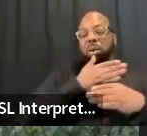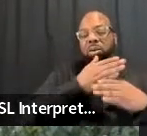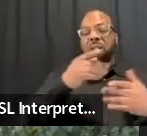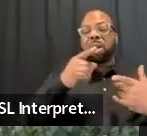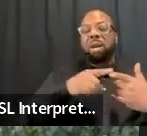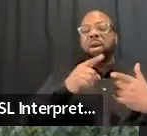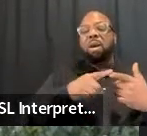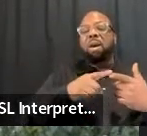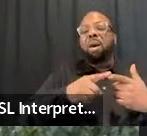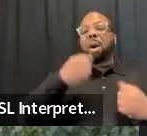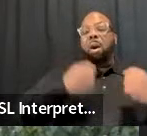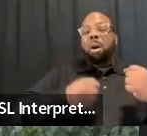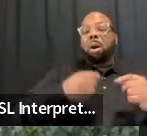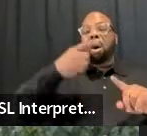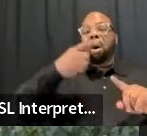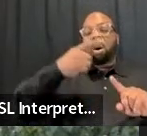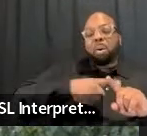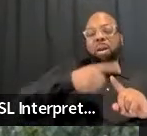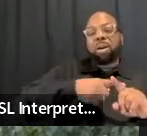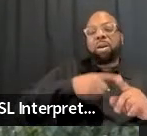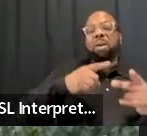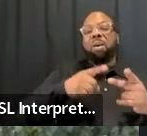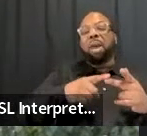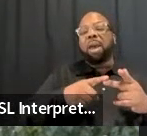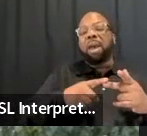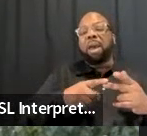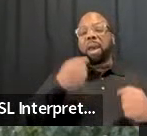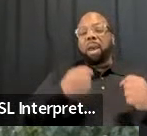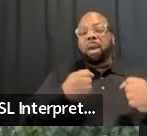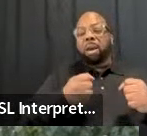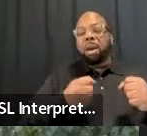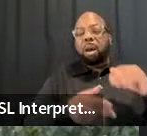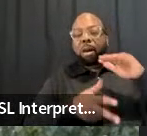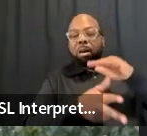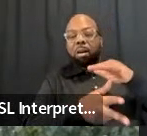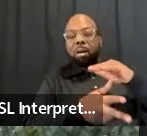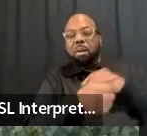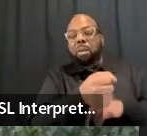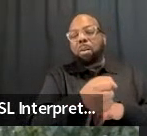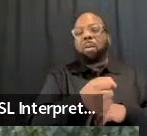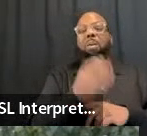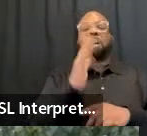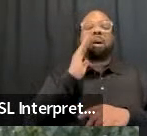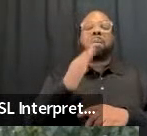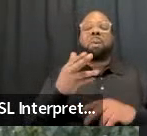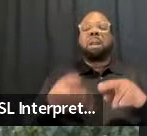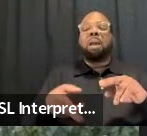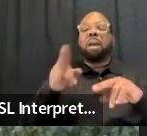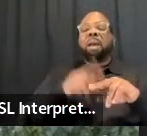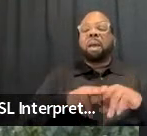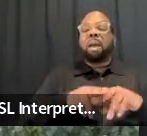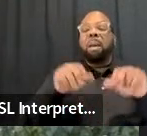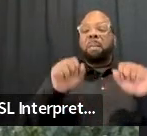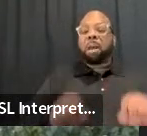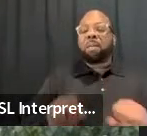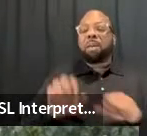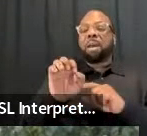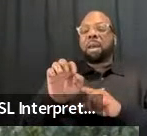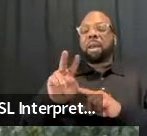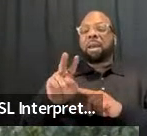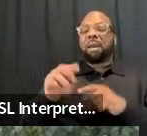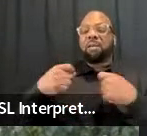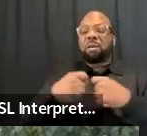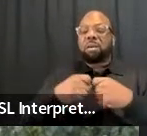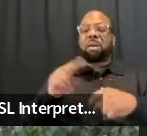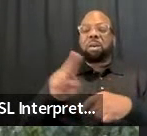storage. Taken together, we expect that these changes will greatly enhance the possibility for EV charging and the use of